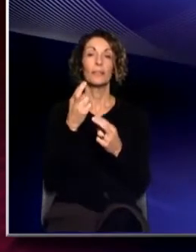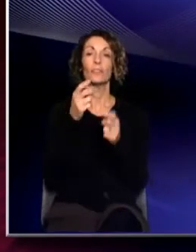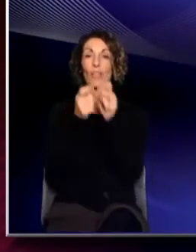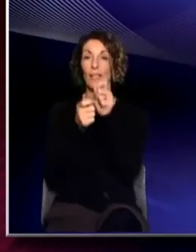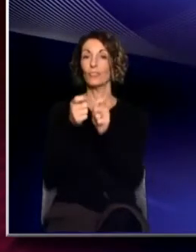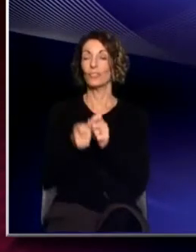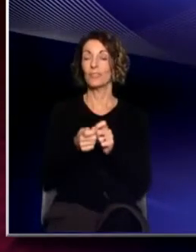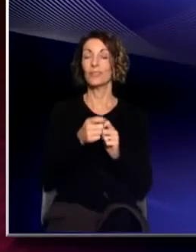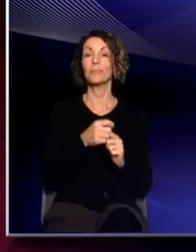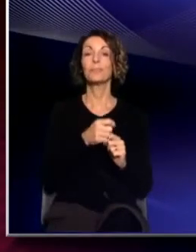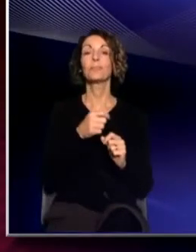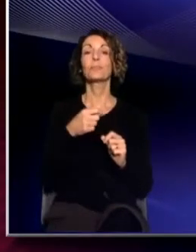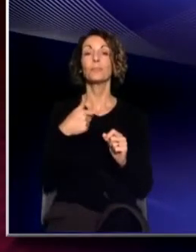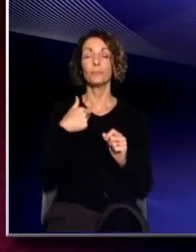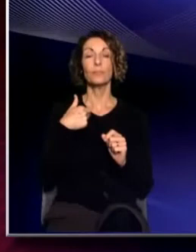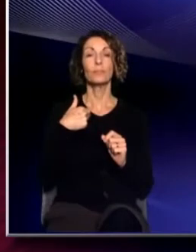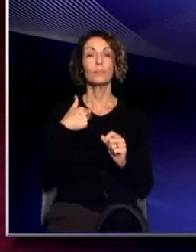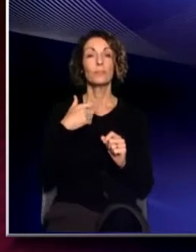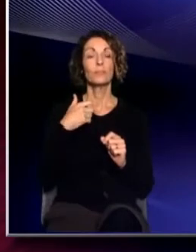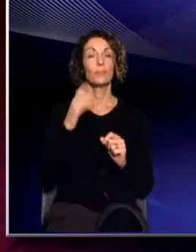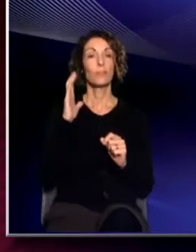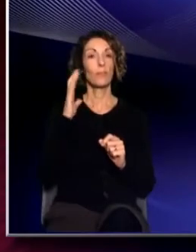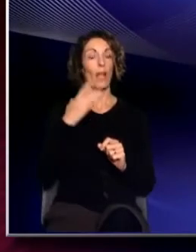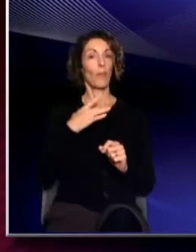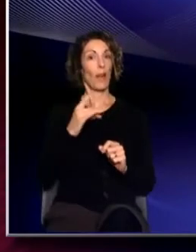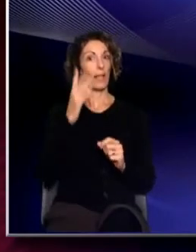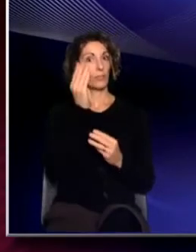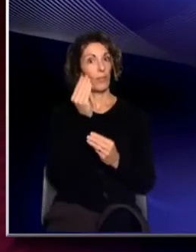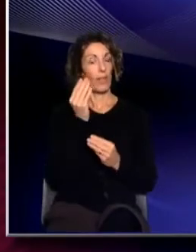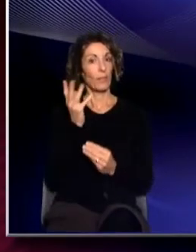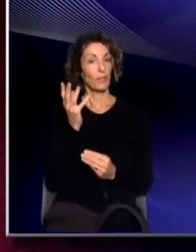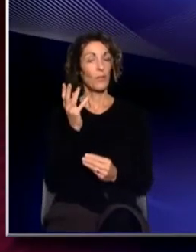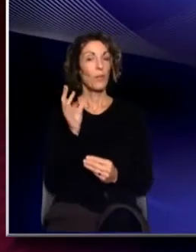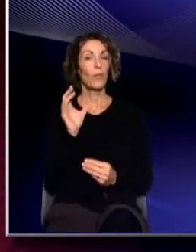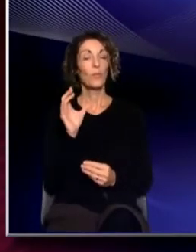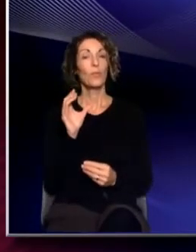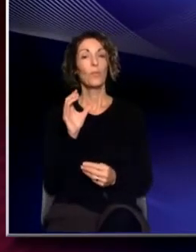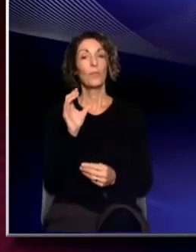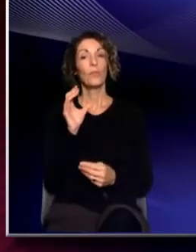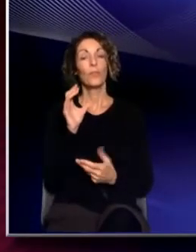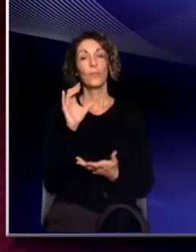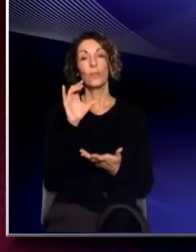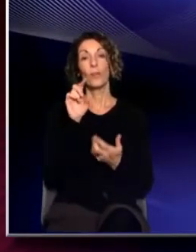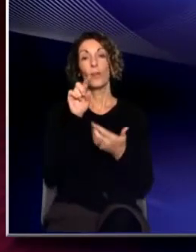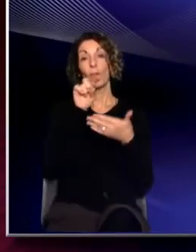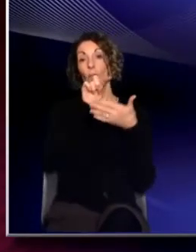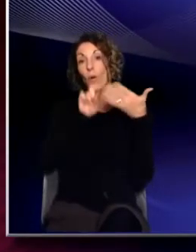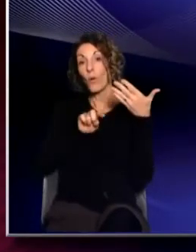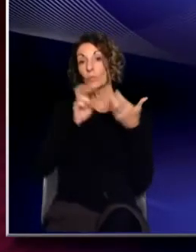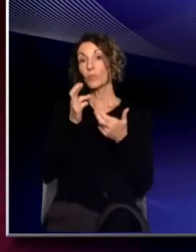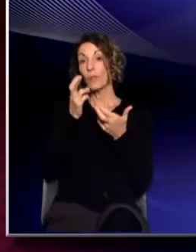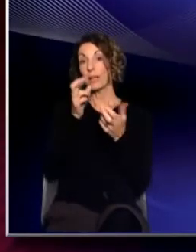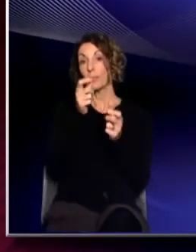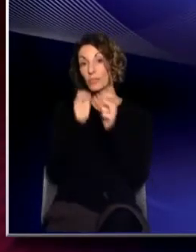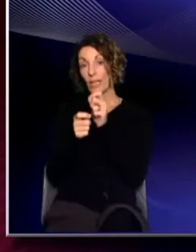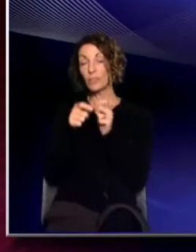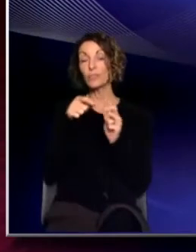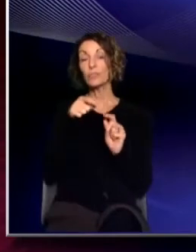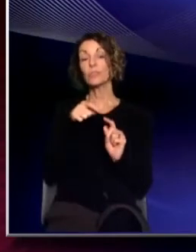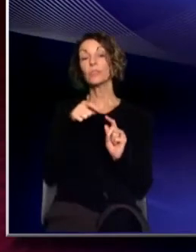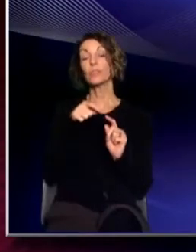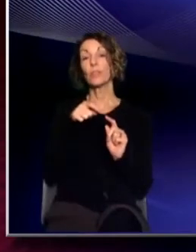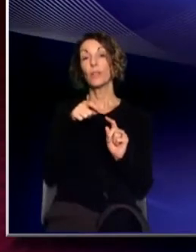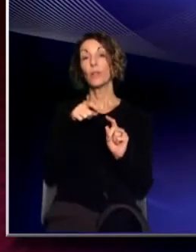changes. I would like to let you know that these recommended changes were done